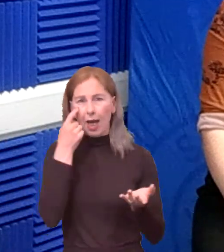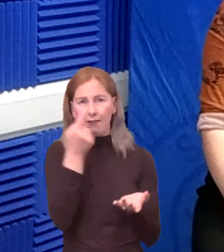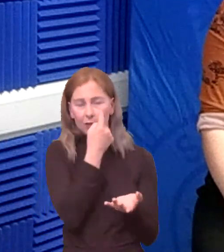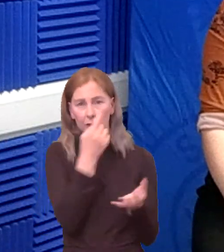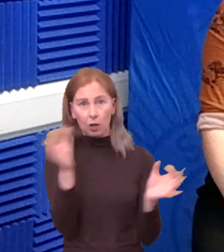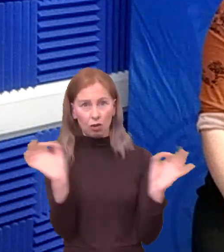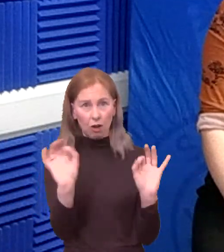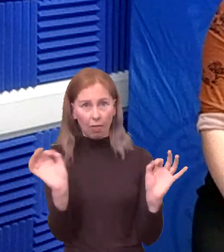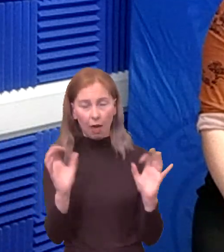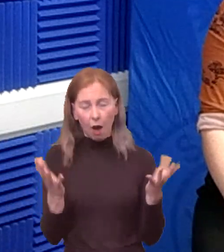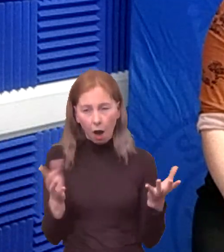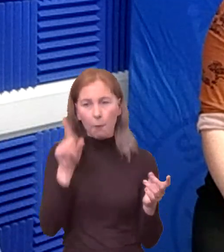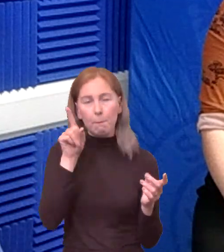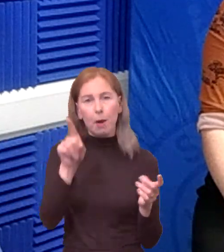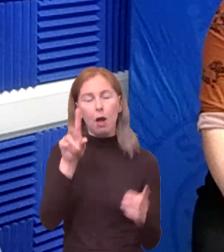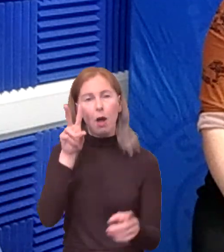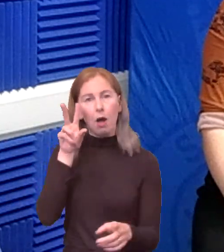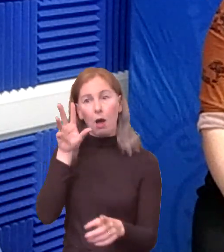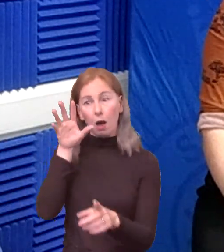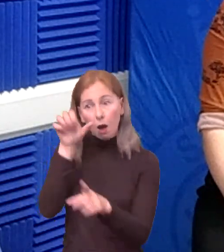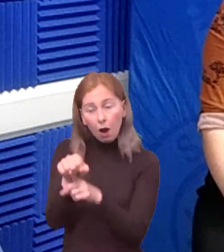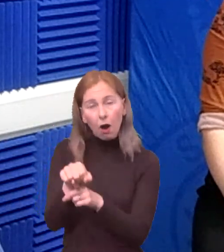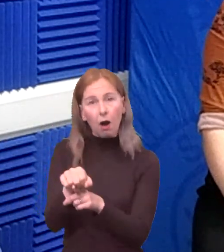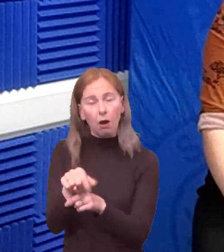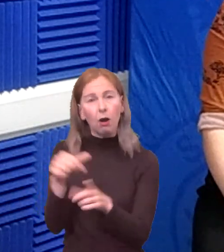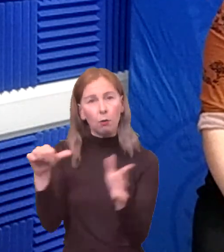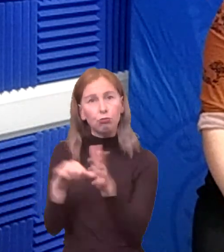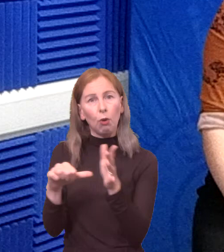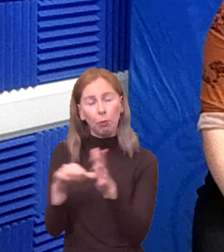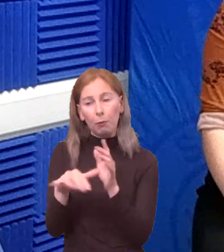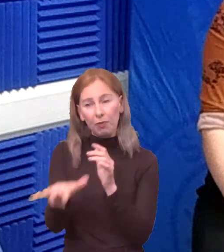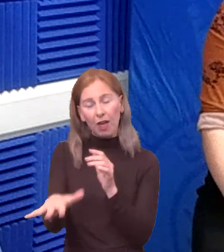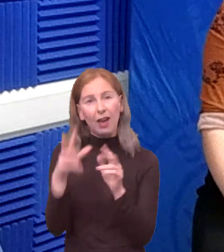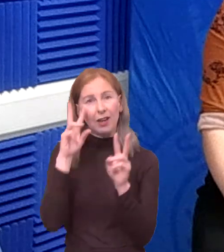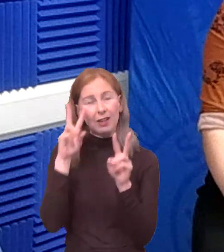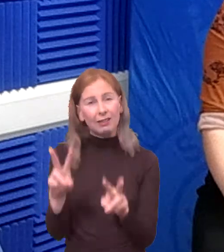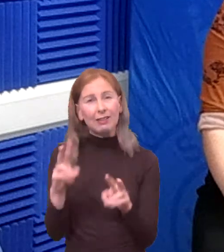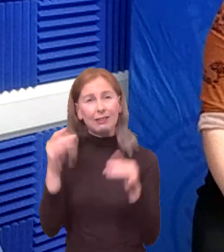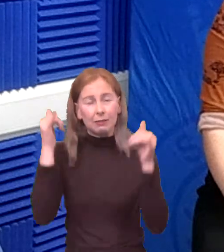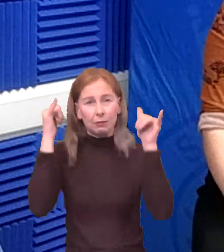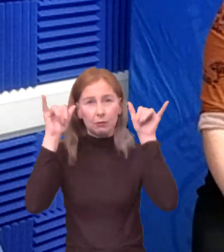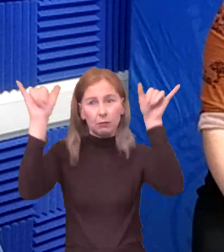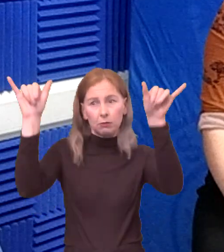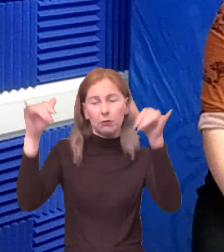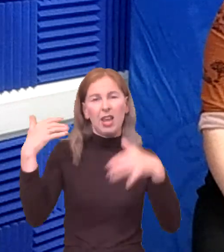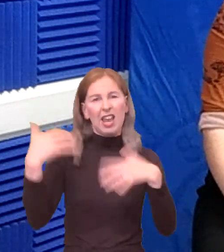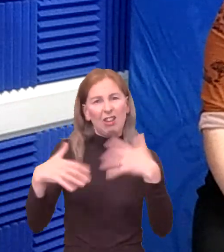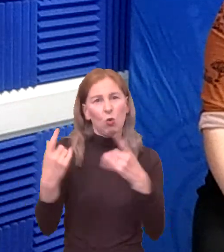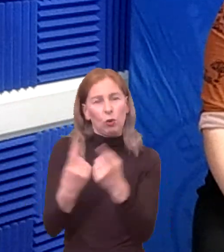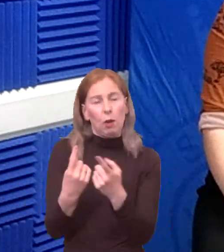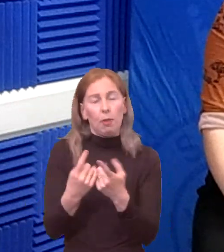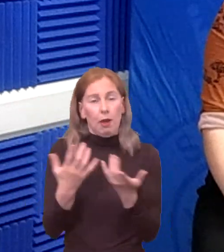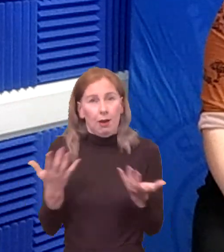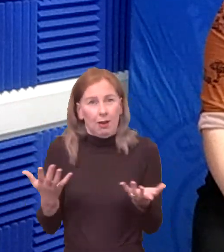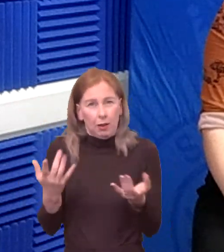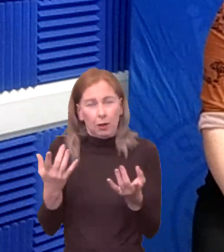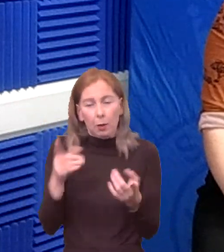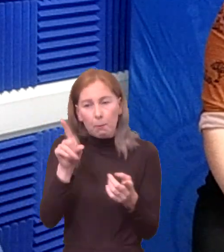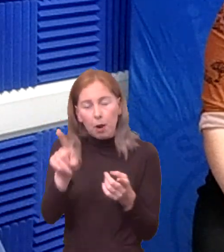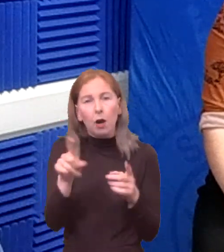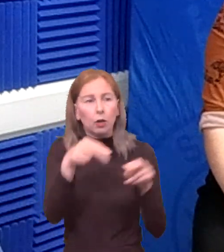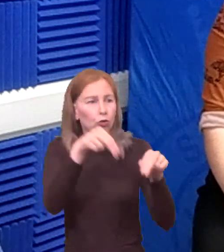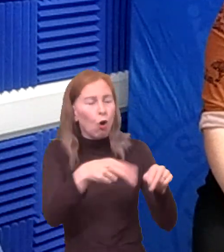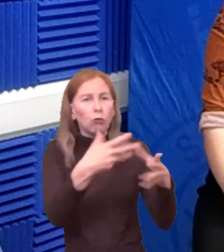who the offender was on that occasion. But the NFU, we really encourage farmers to report all rural crime and all livestock